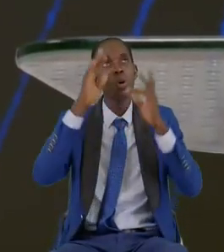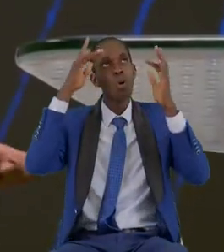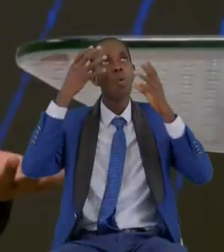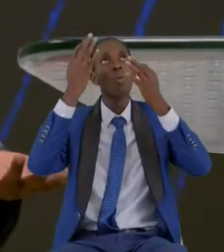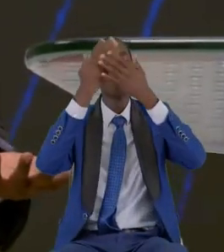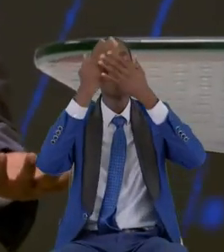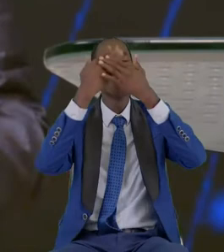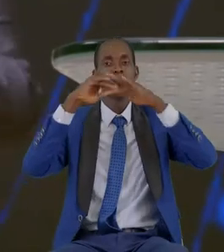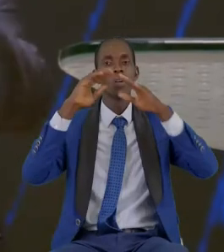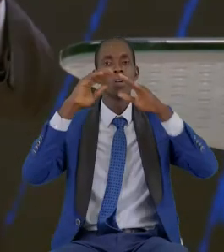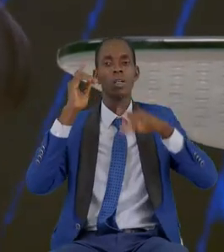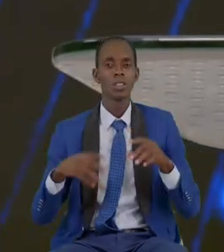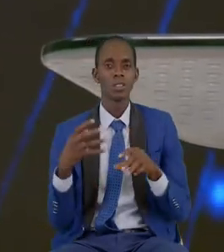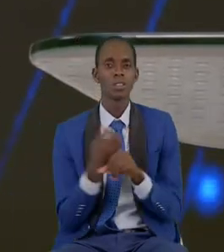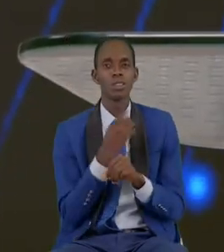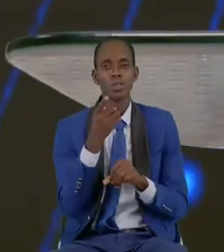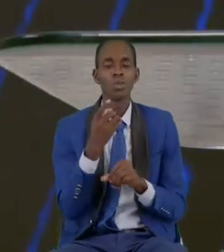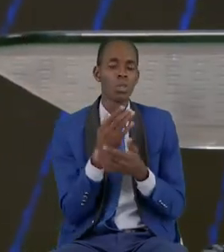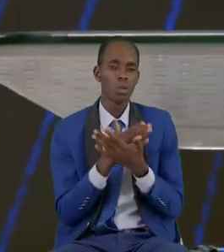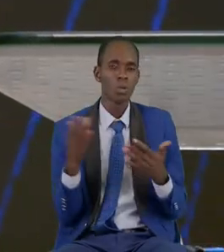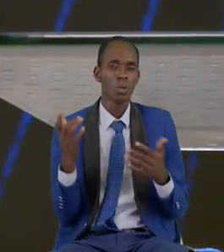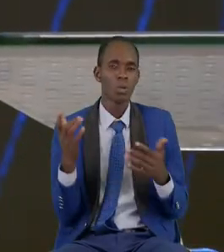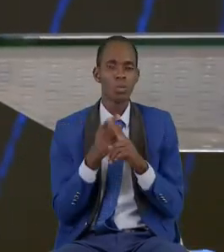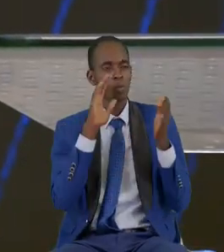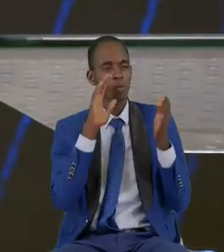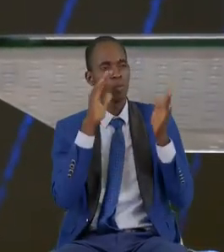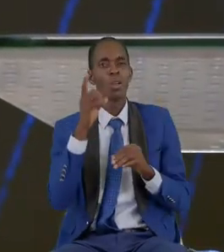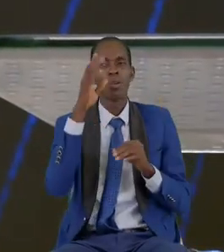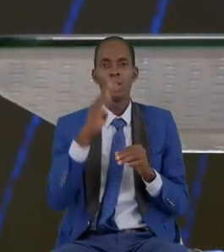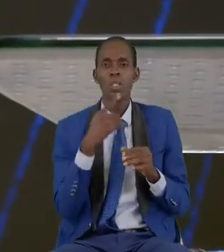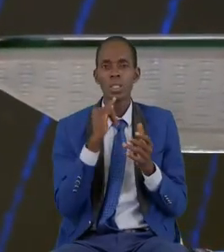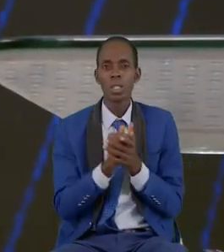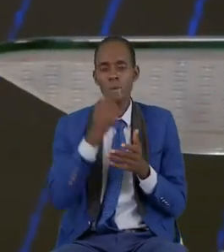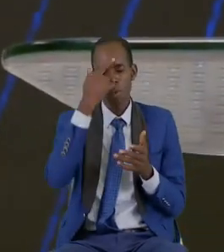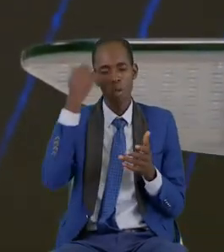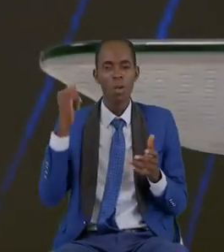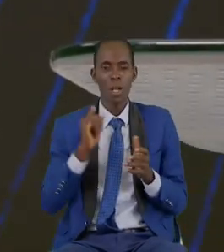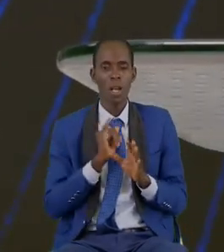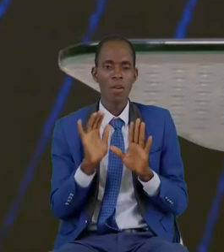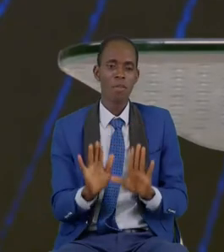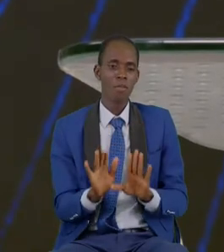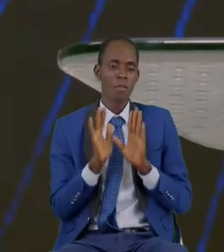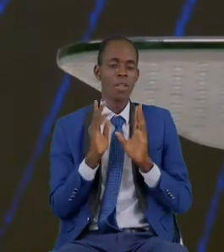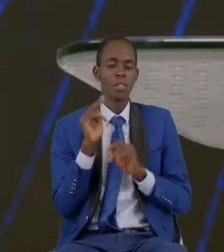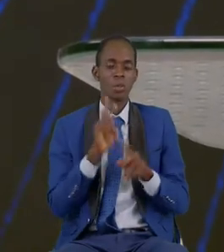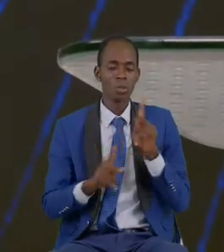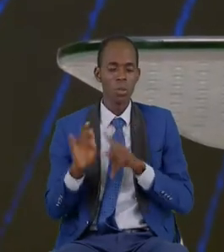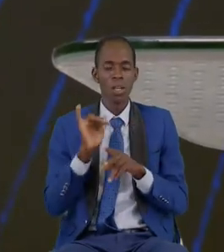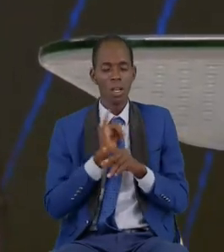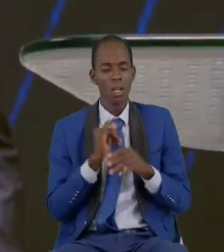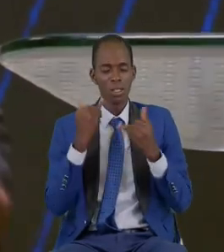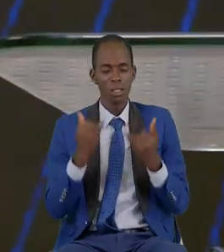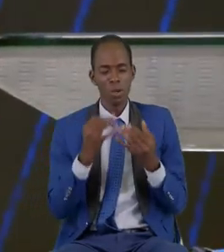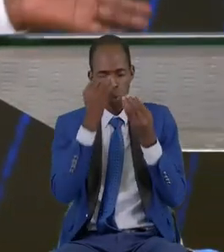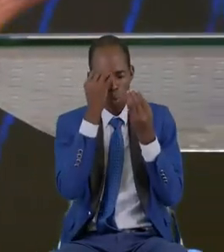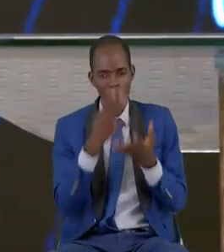from you. What are we afraid of? He said, "Because I feared the people and obeyed their voice." That